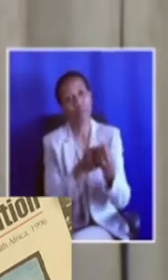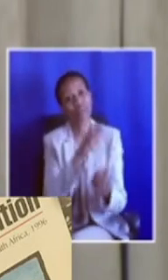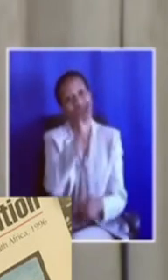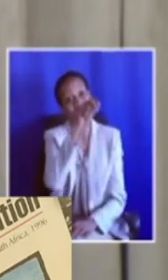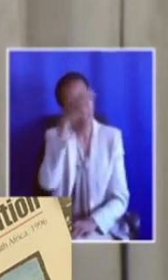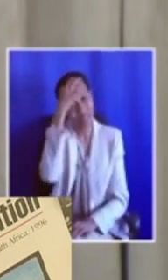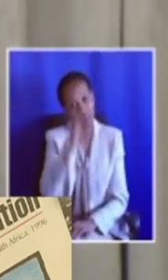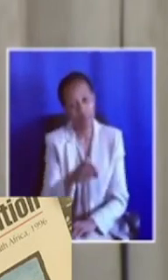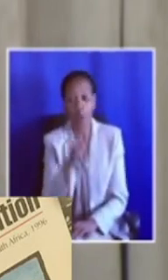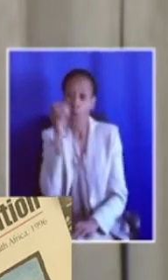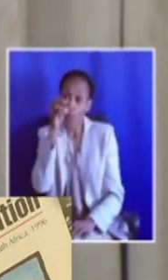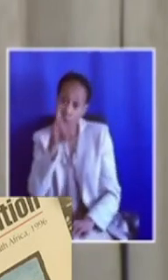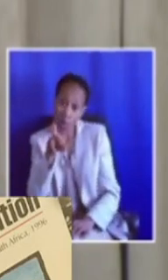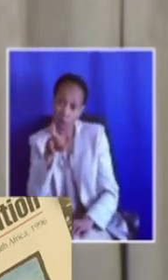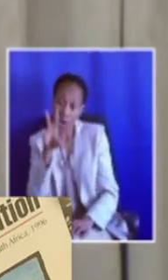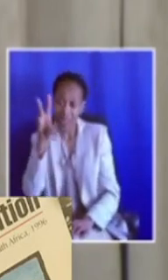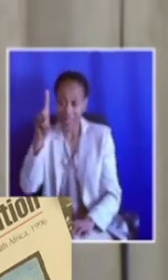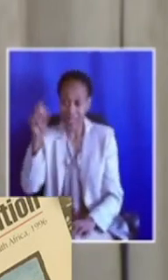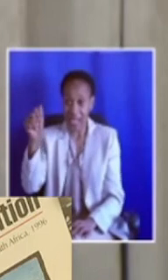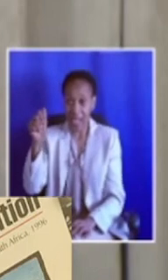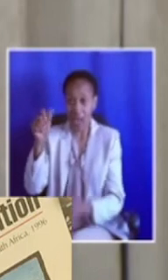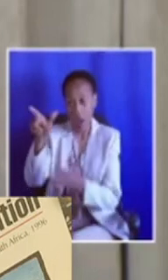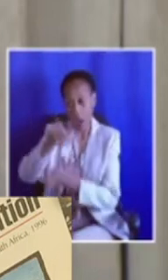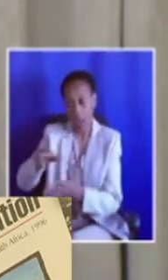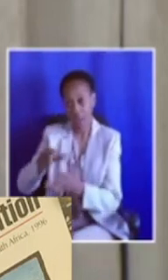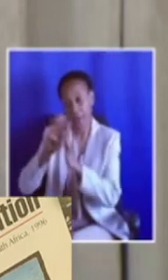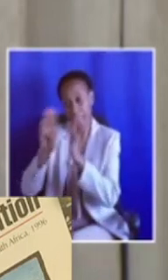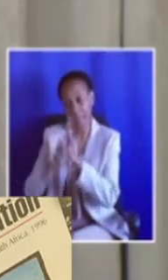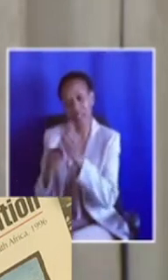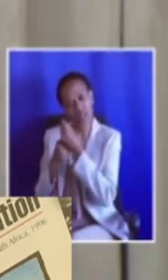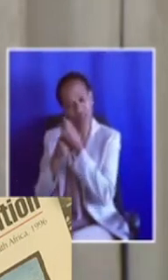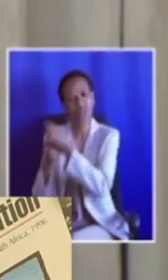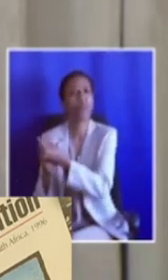have the choice to support the DA's Land Justice Bill.